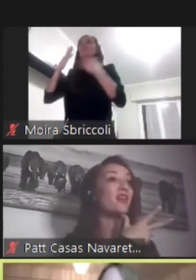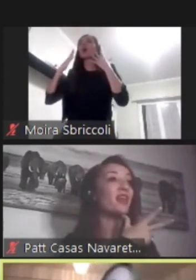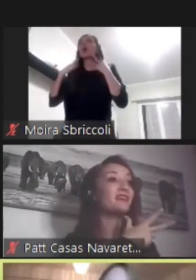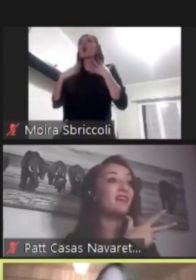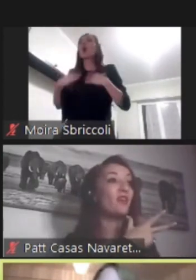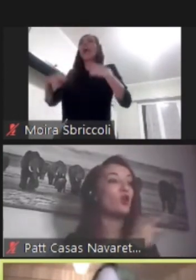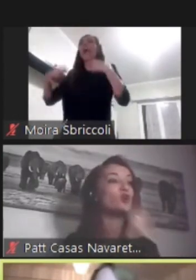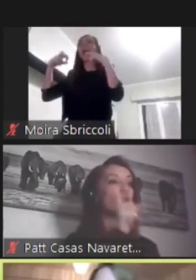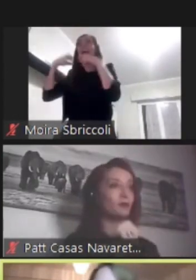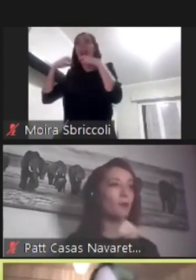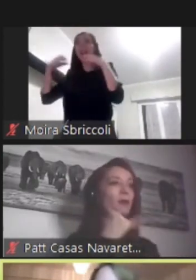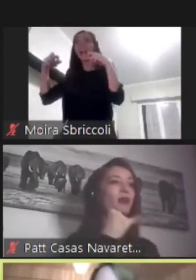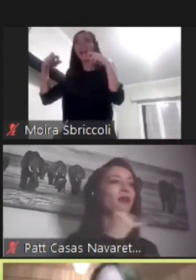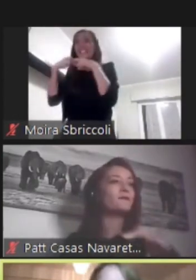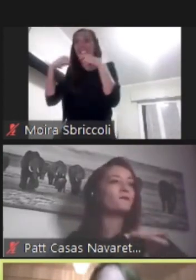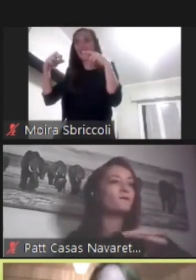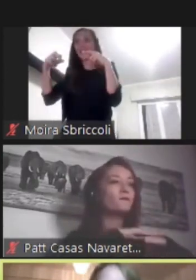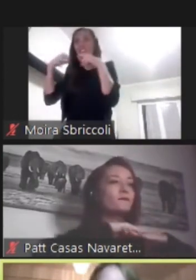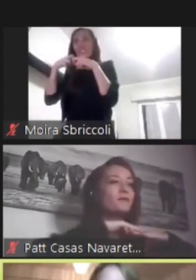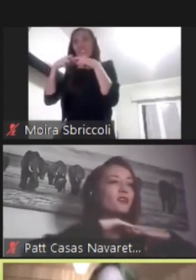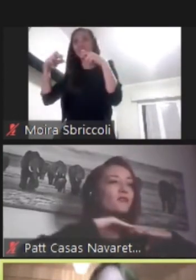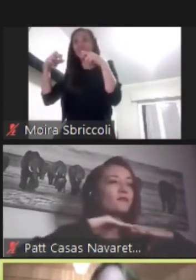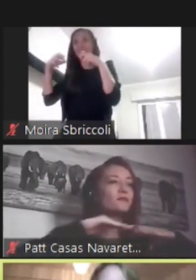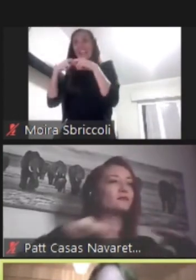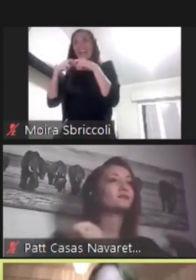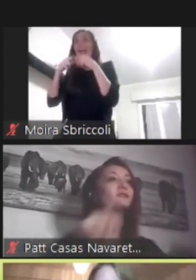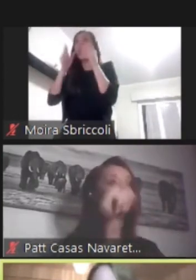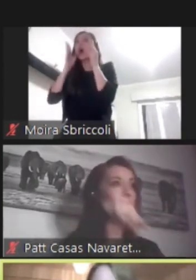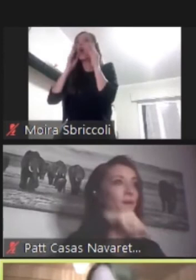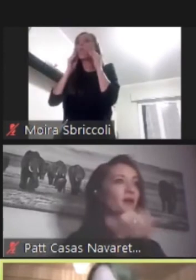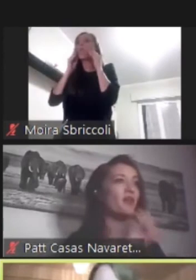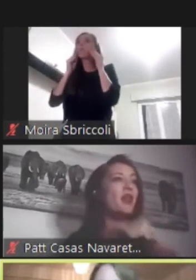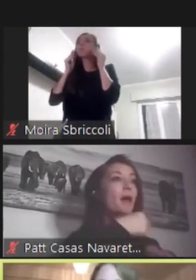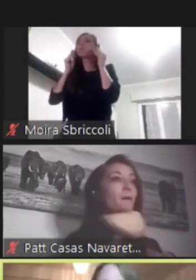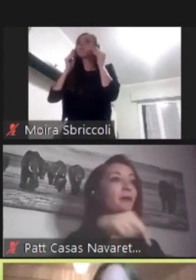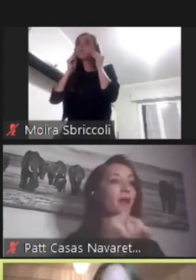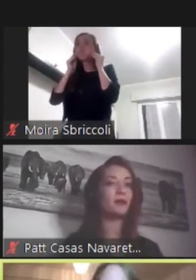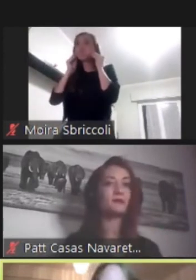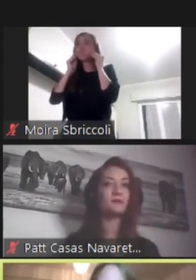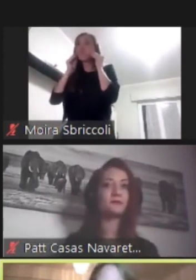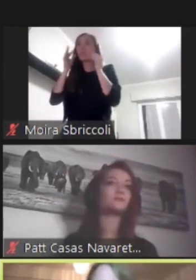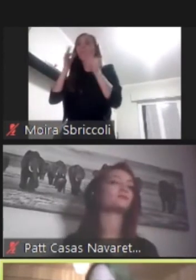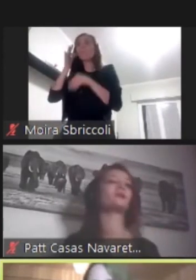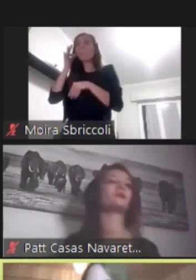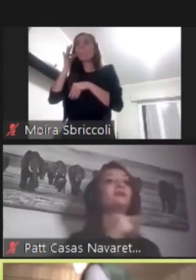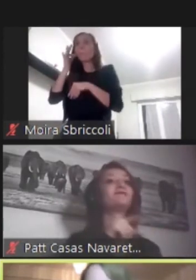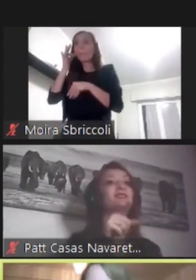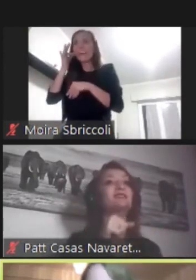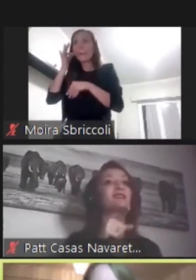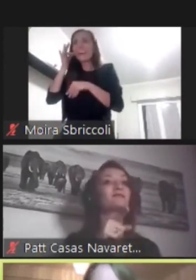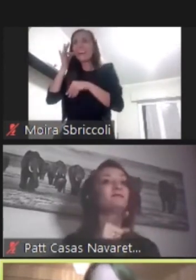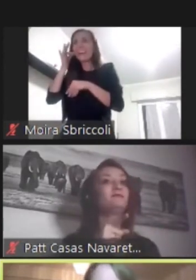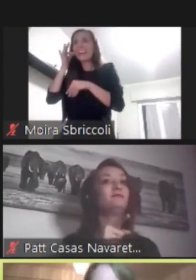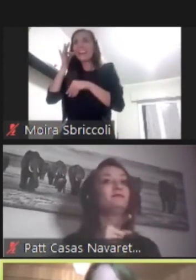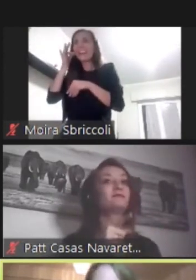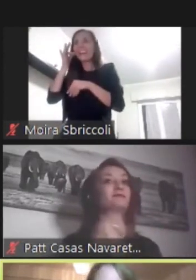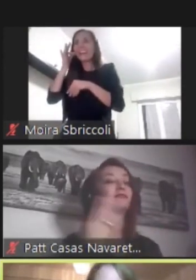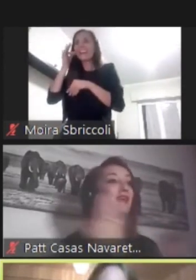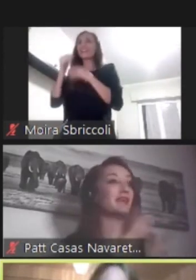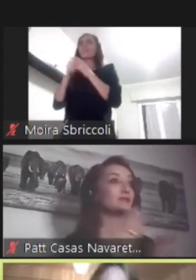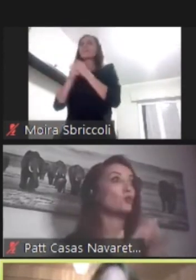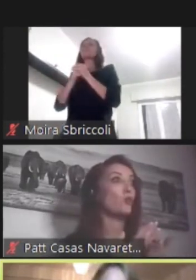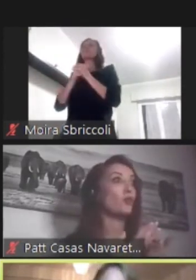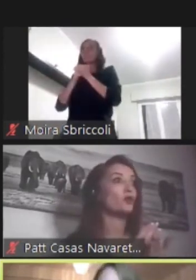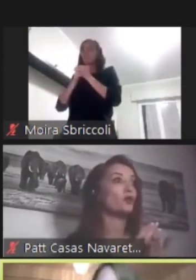study, the gamma linoleic acid was necessary for the skin structure and